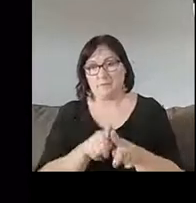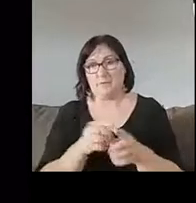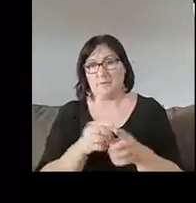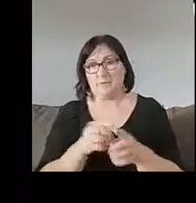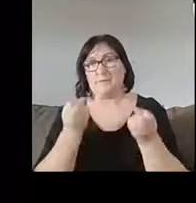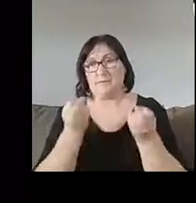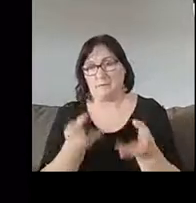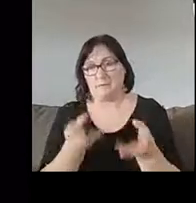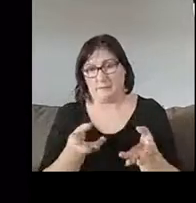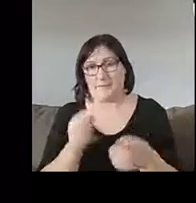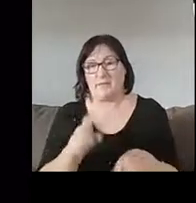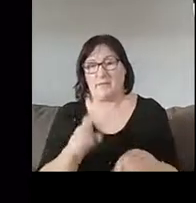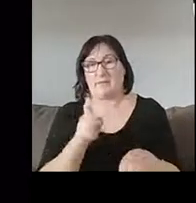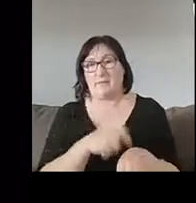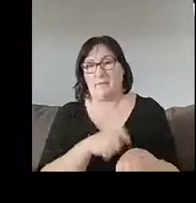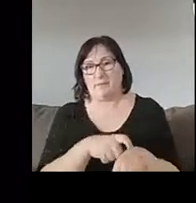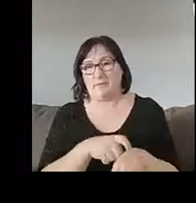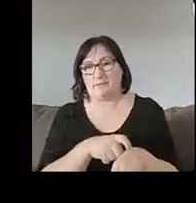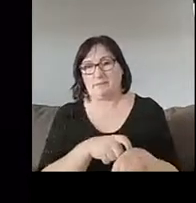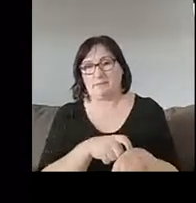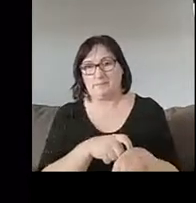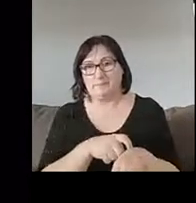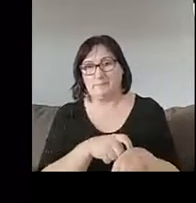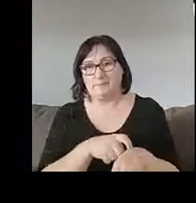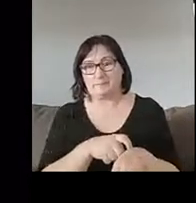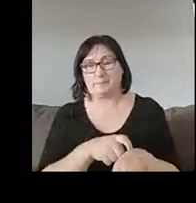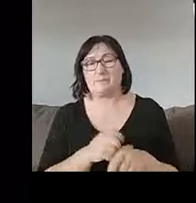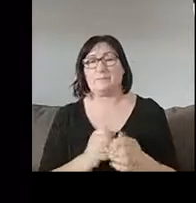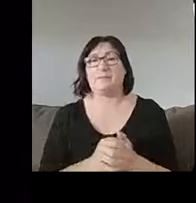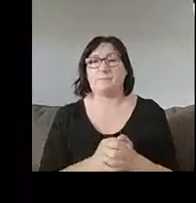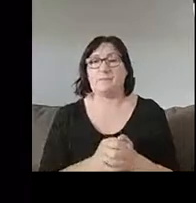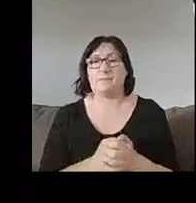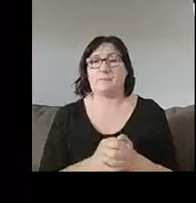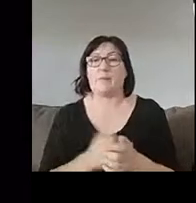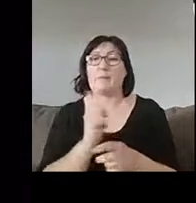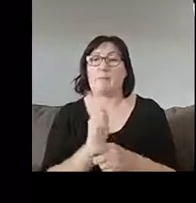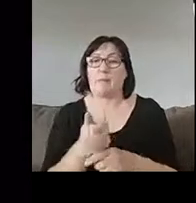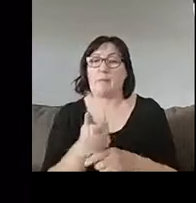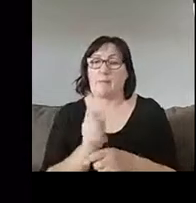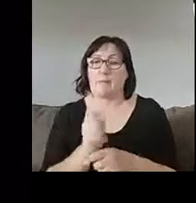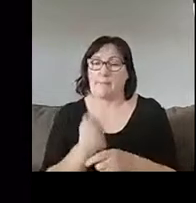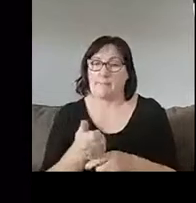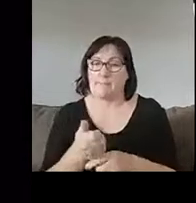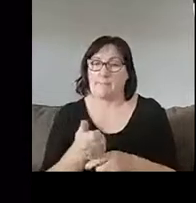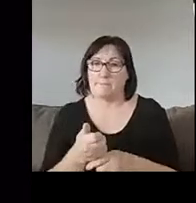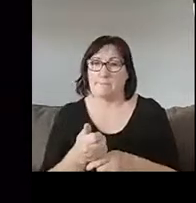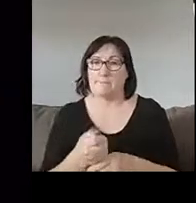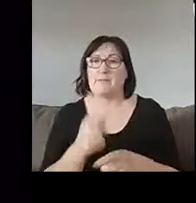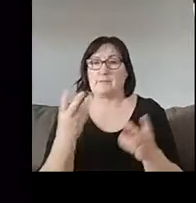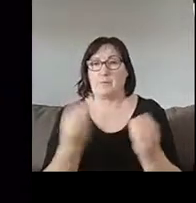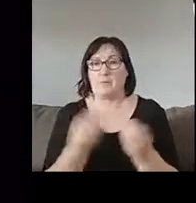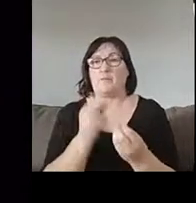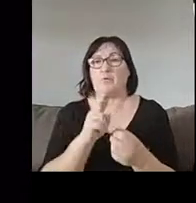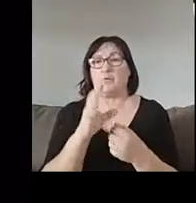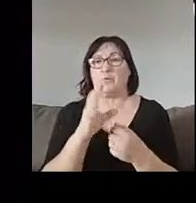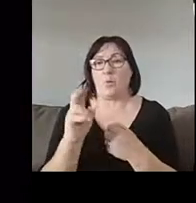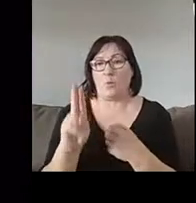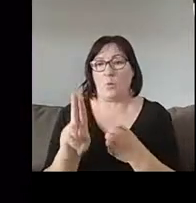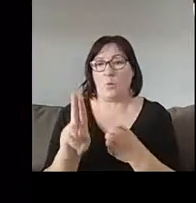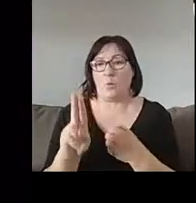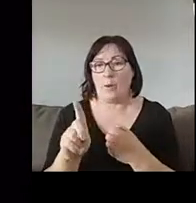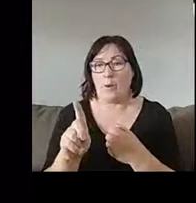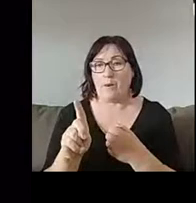also be submitted by your entity. The payments goes hand in hand with the 201. So once you've deducted